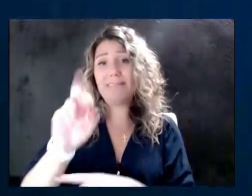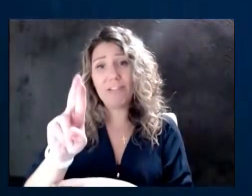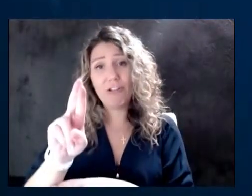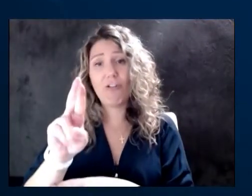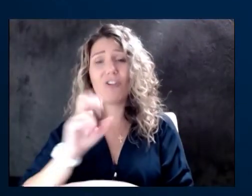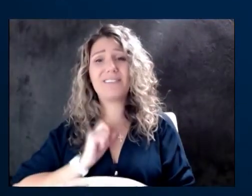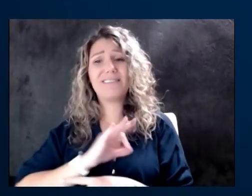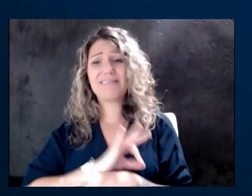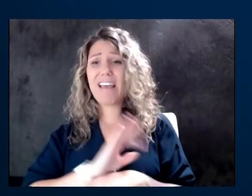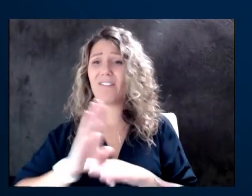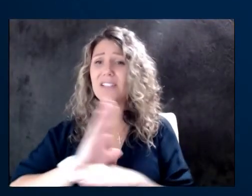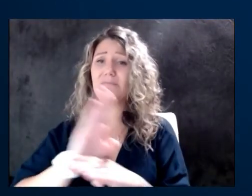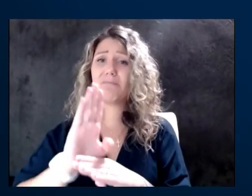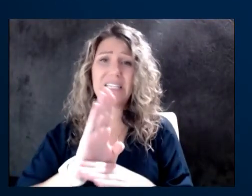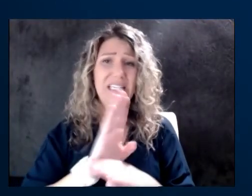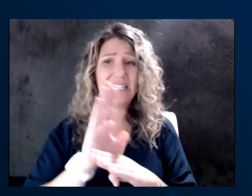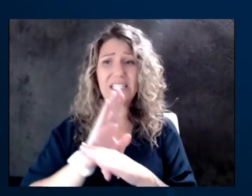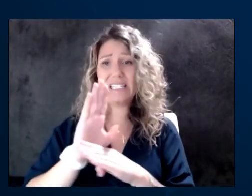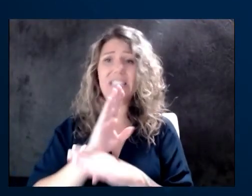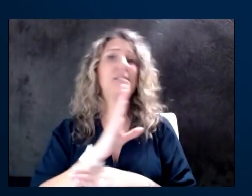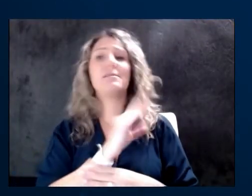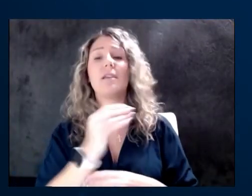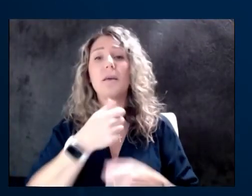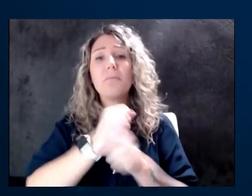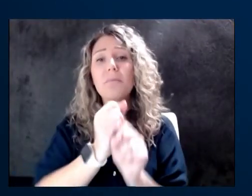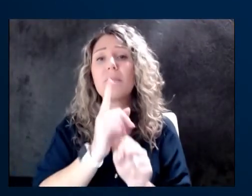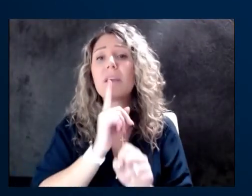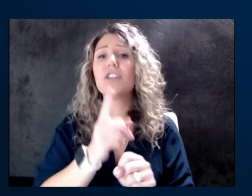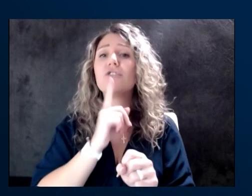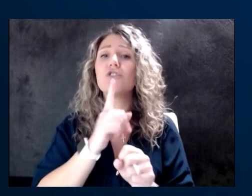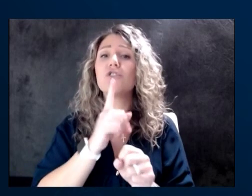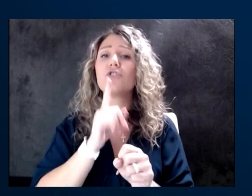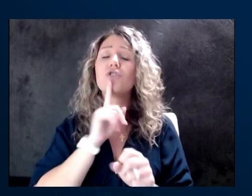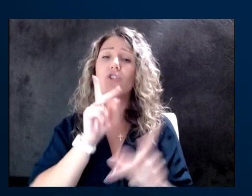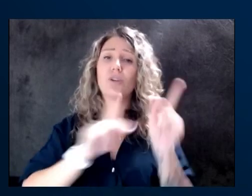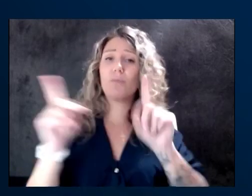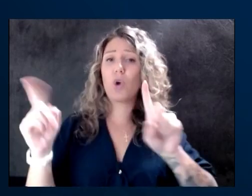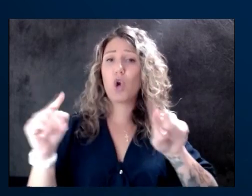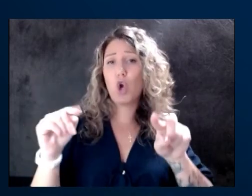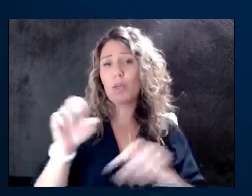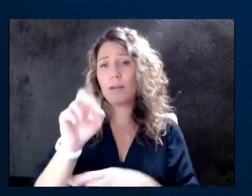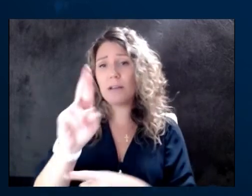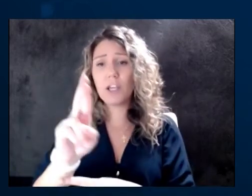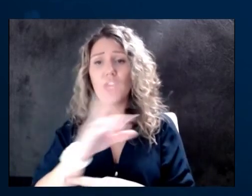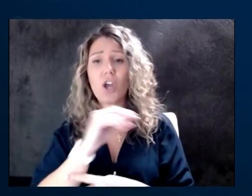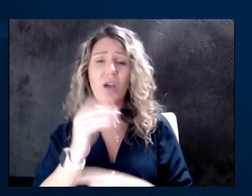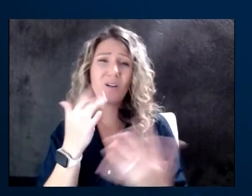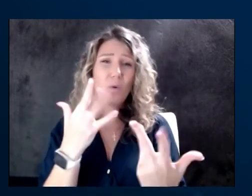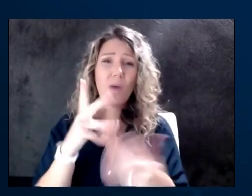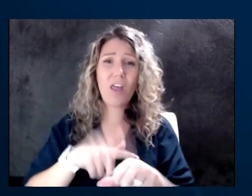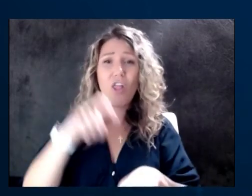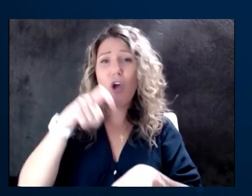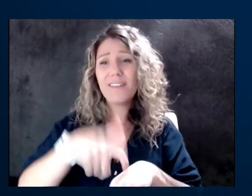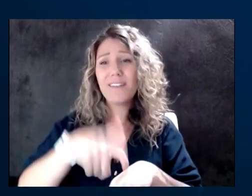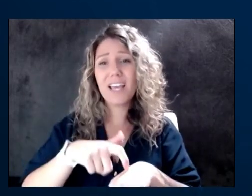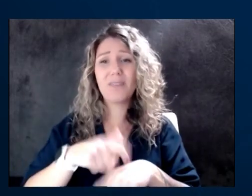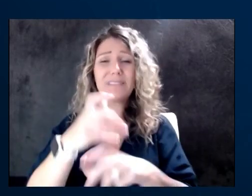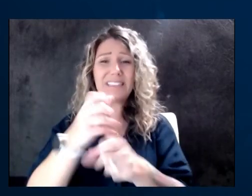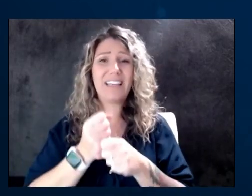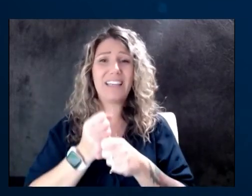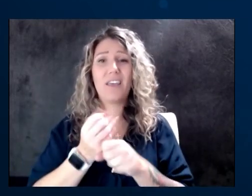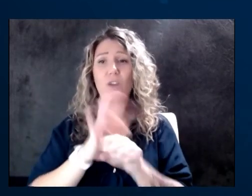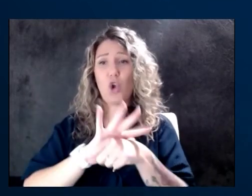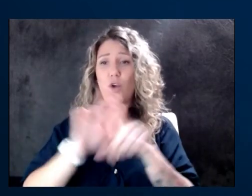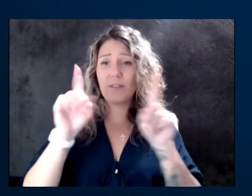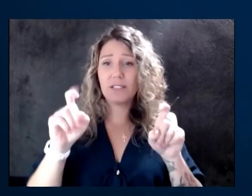busy, and we want to make sure that people who are going to the ER can be taken care of properly, and we don't want you to have to wait long to get your COVID test. So you can call one of these